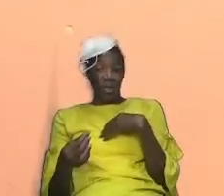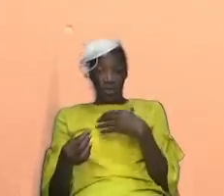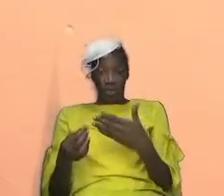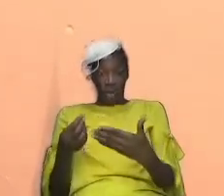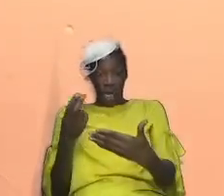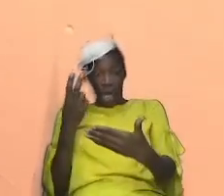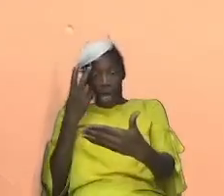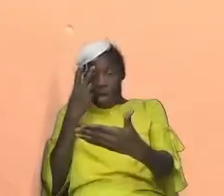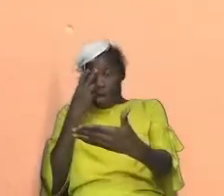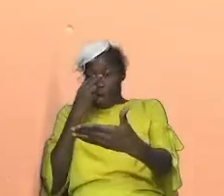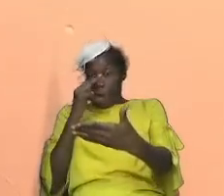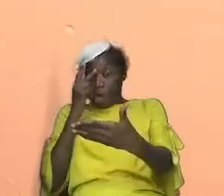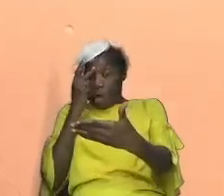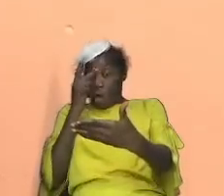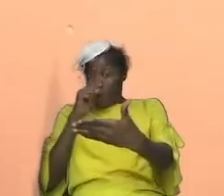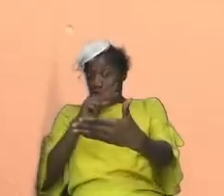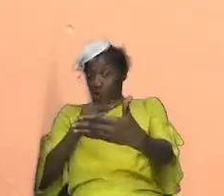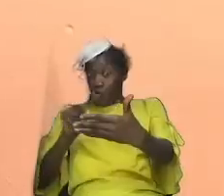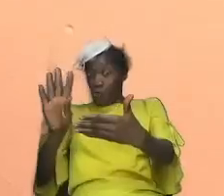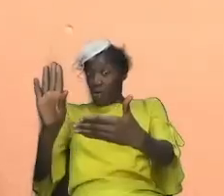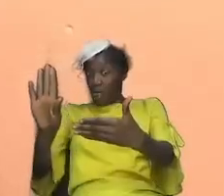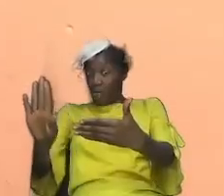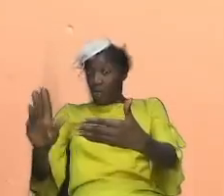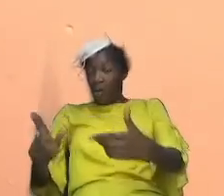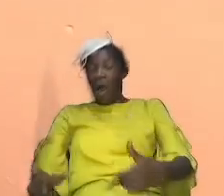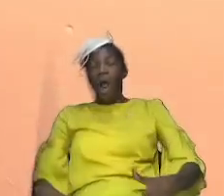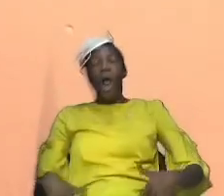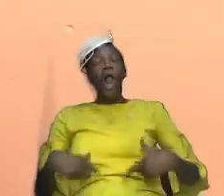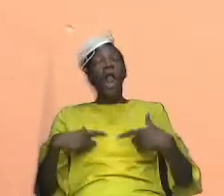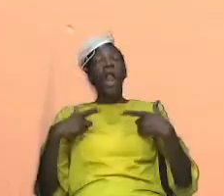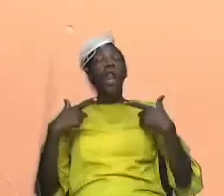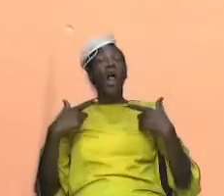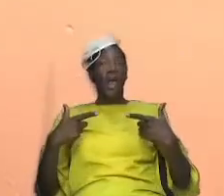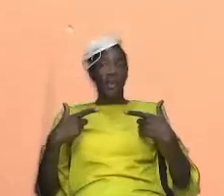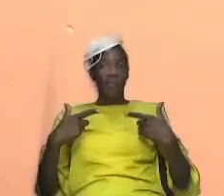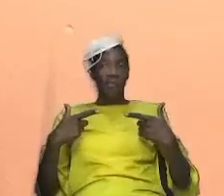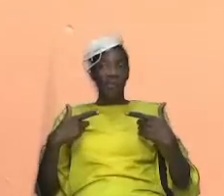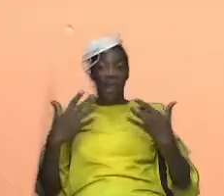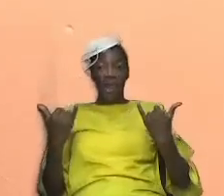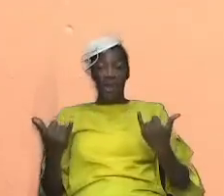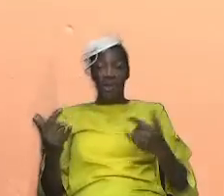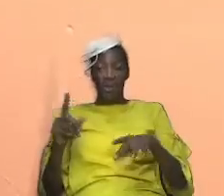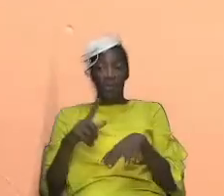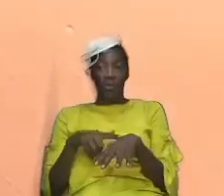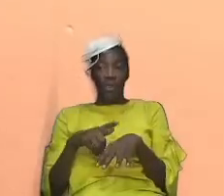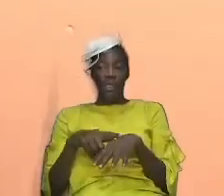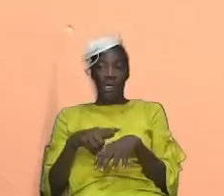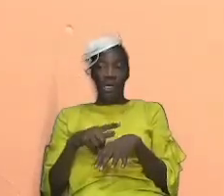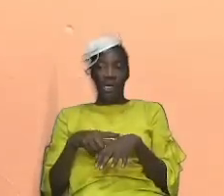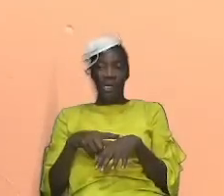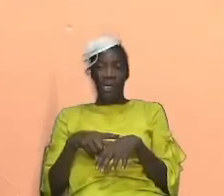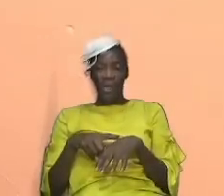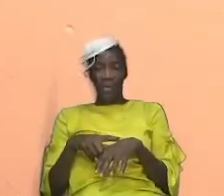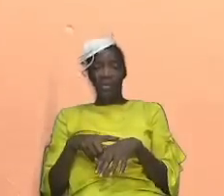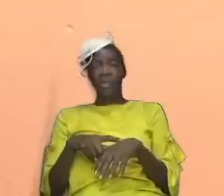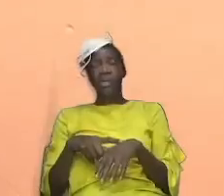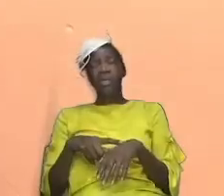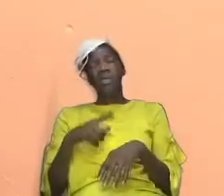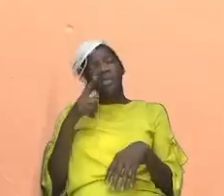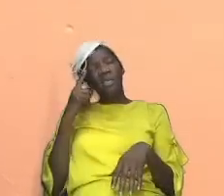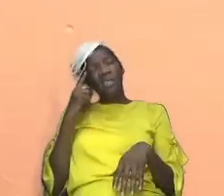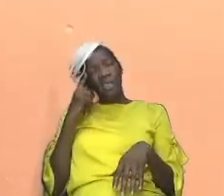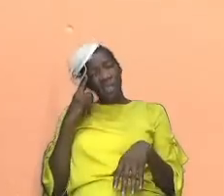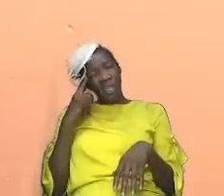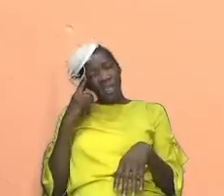who we are and what it is that we are doing. Now is the time for us to introspect. Now is